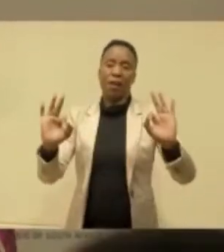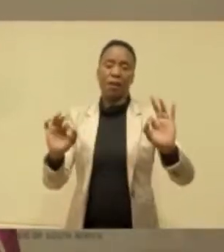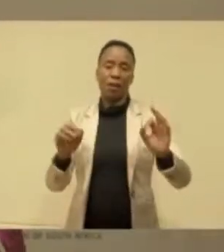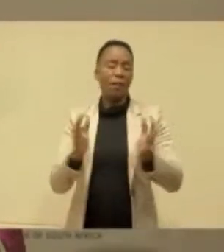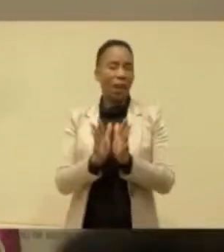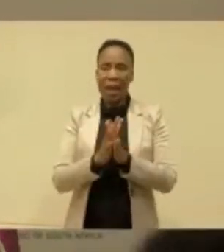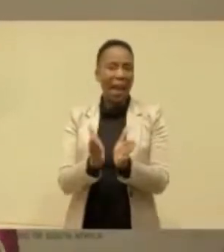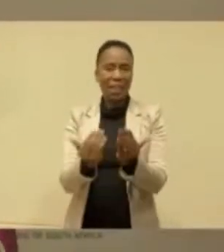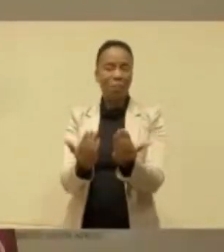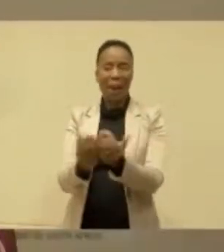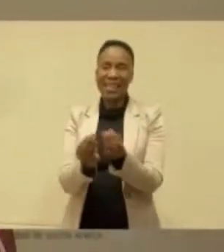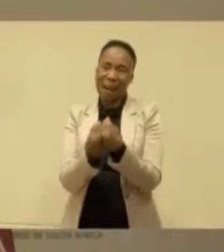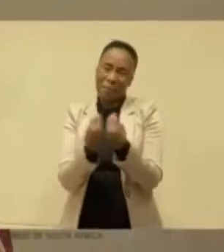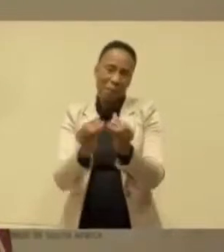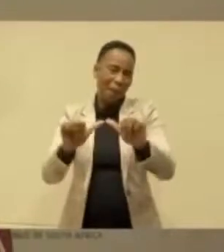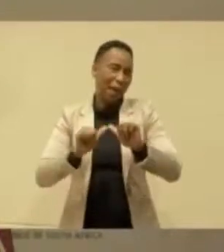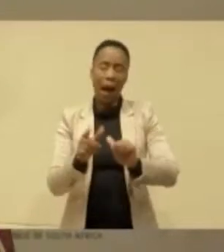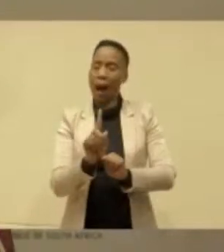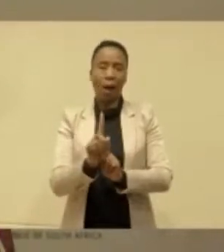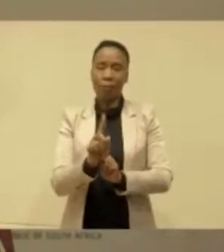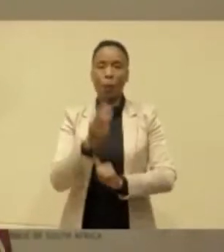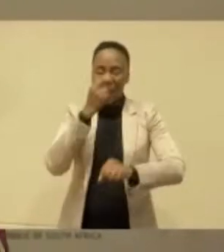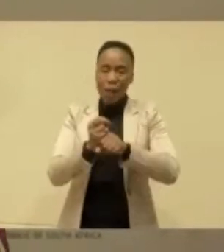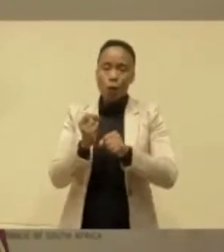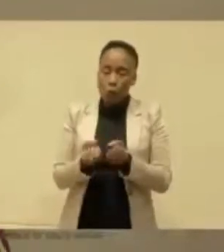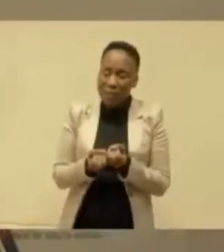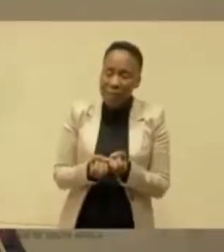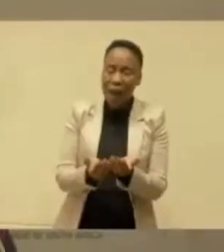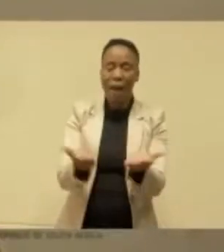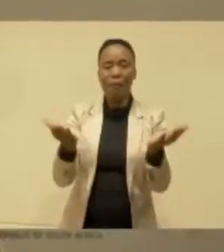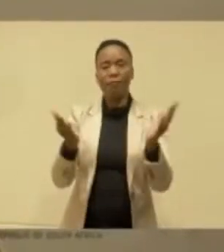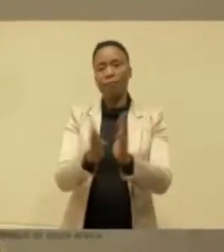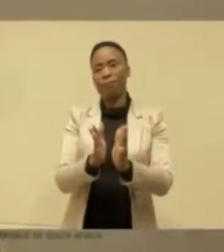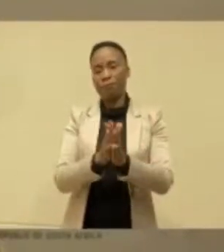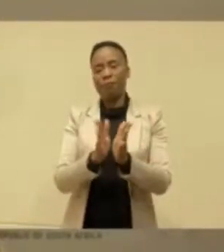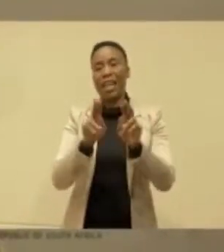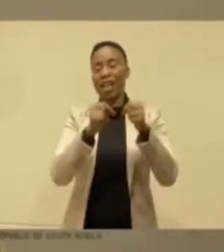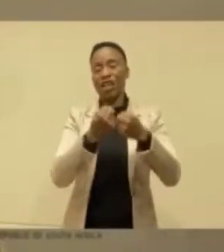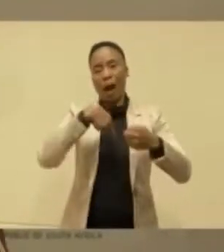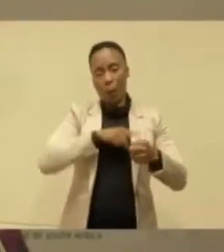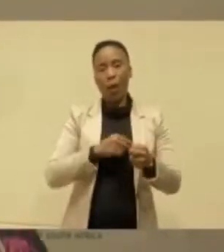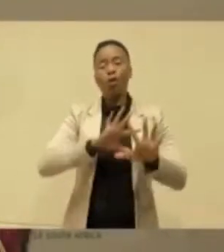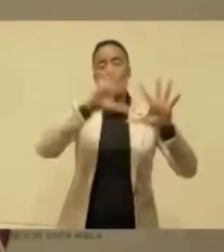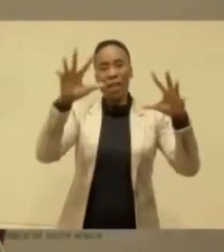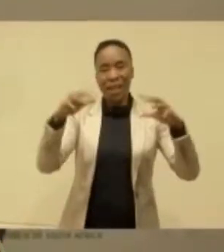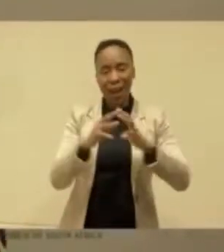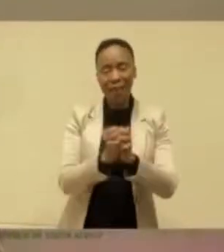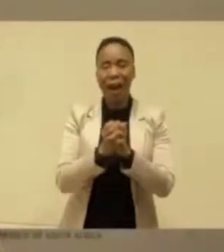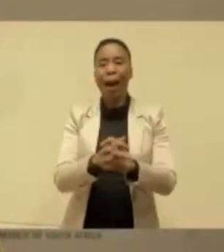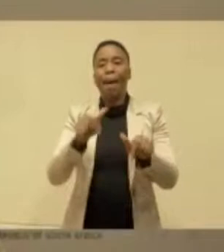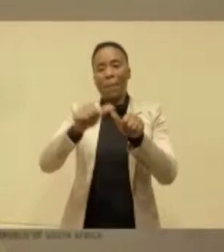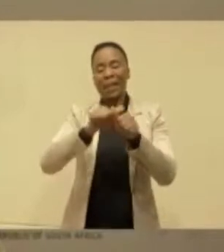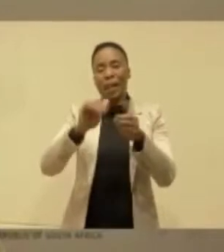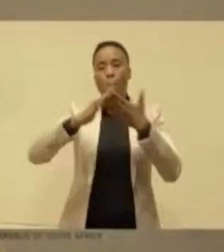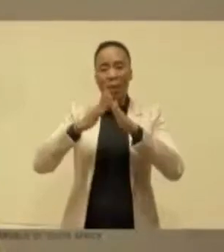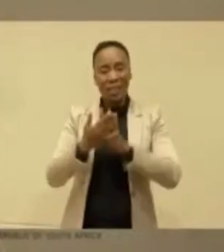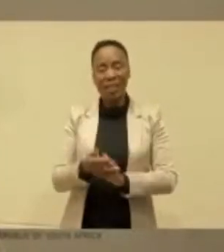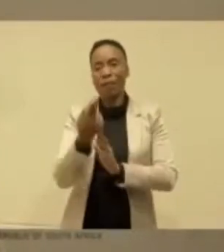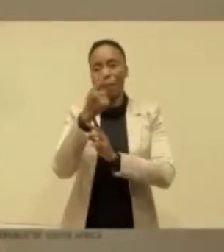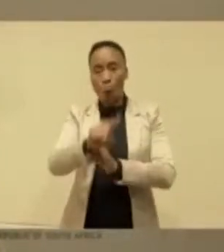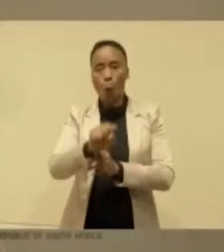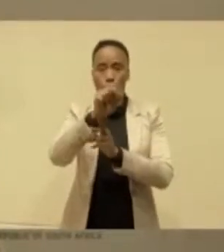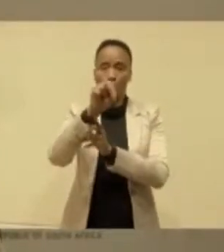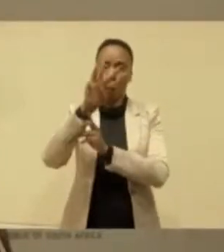services and serve our nation together we can create better communities for the northwest province and our